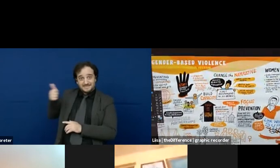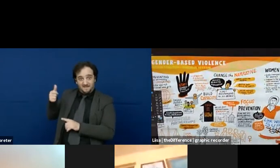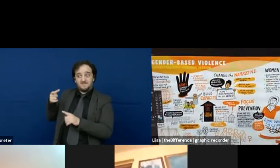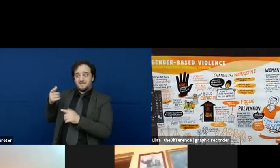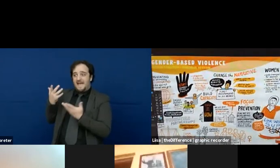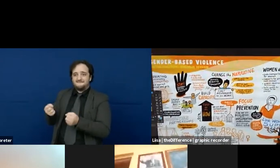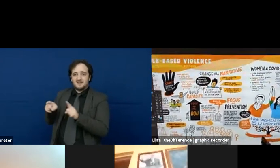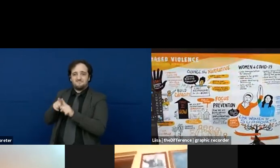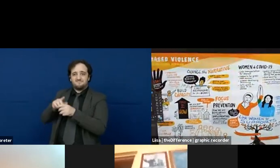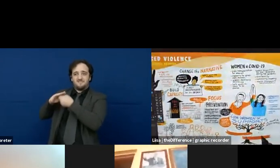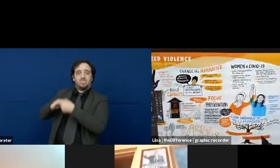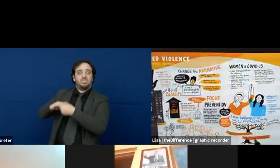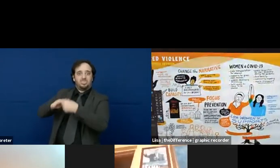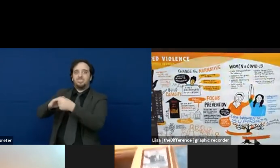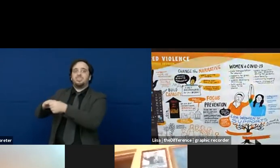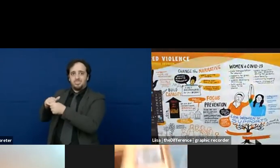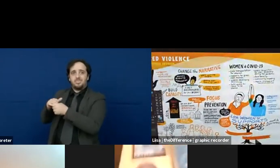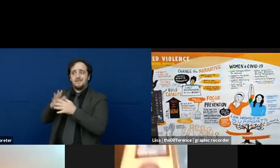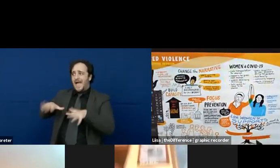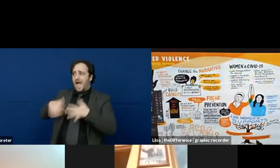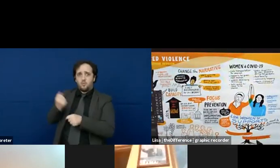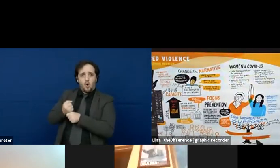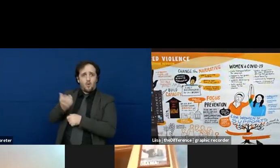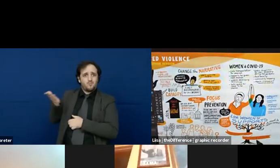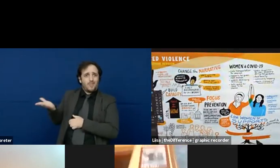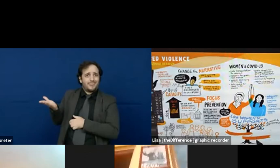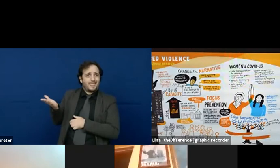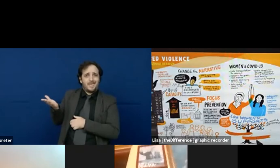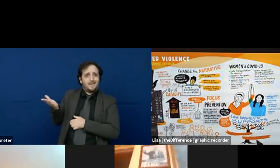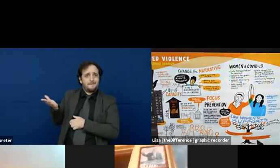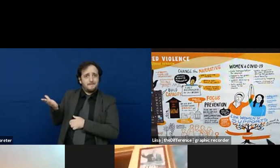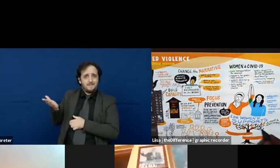Would anyone of the panelists like to address this question?